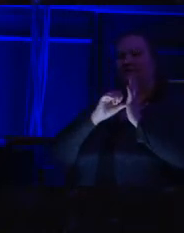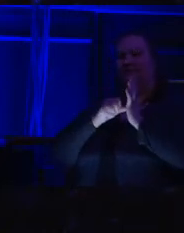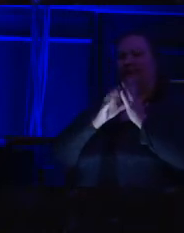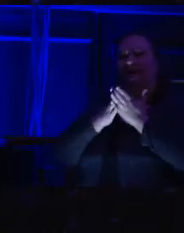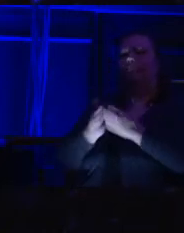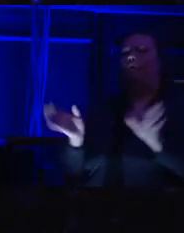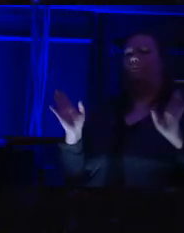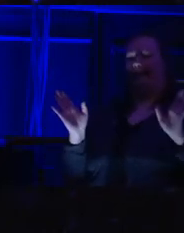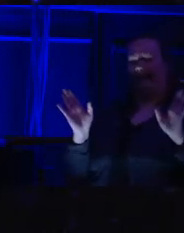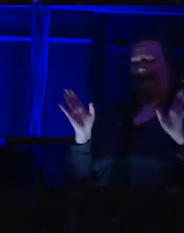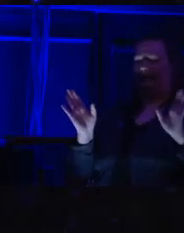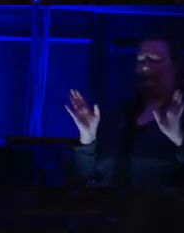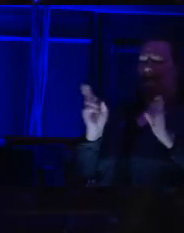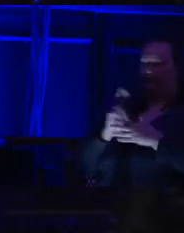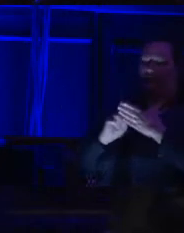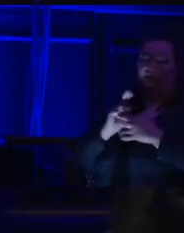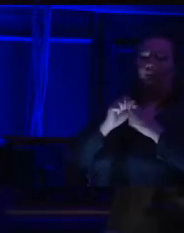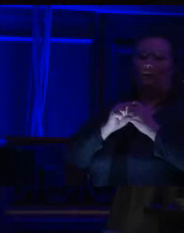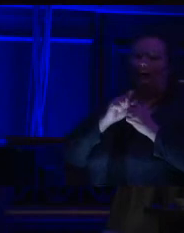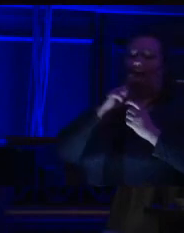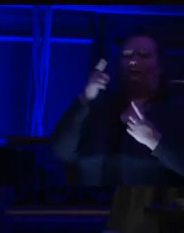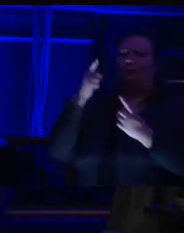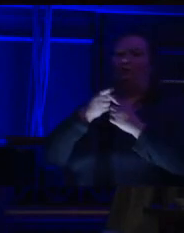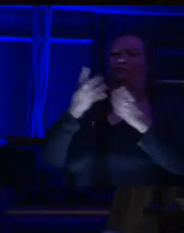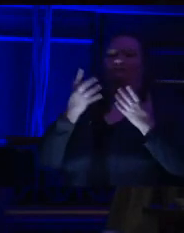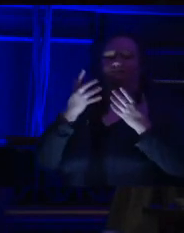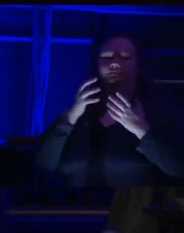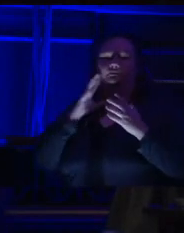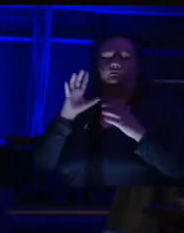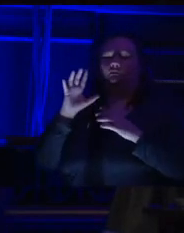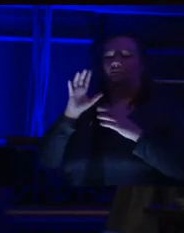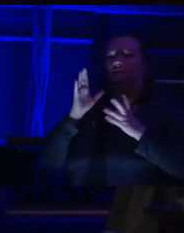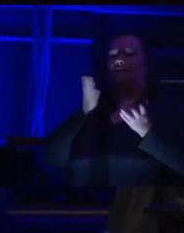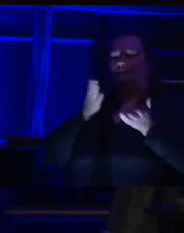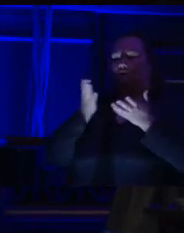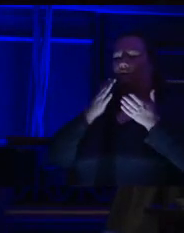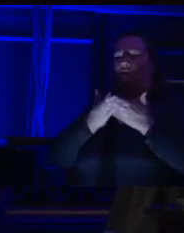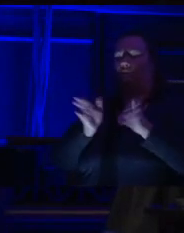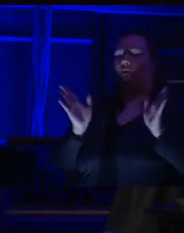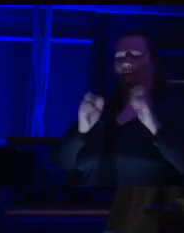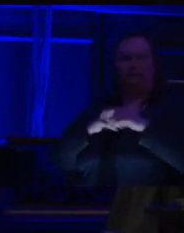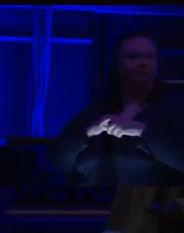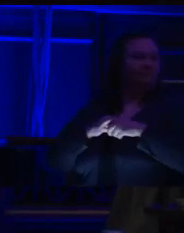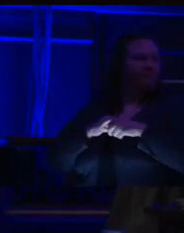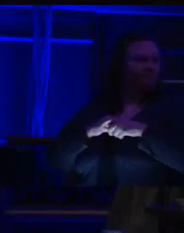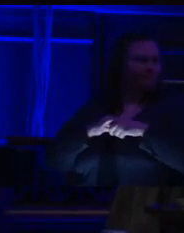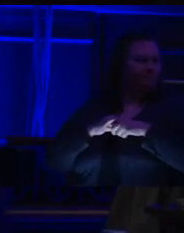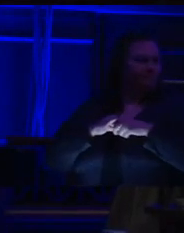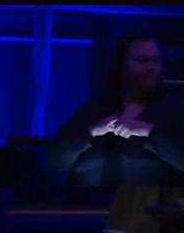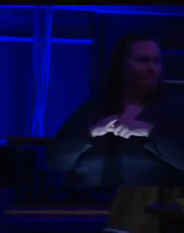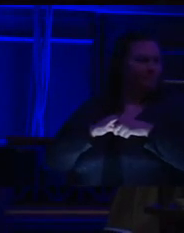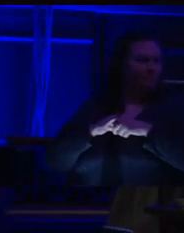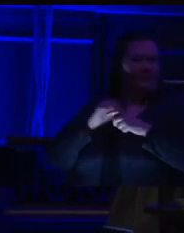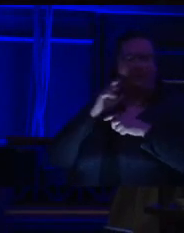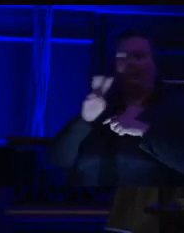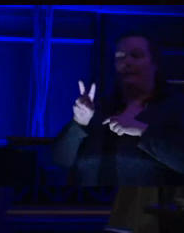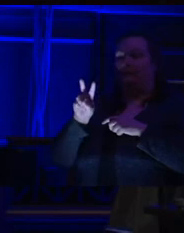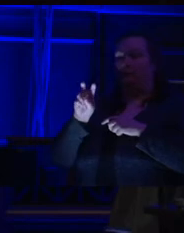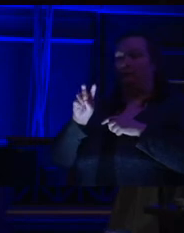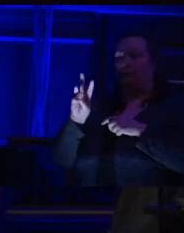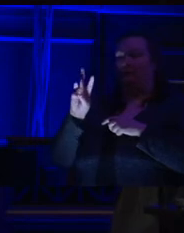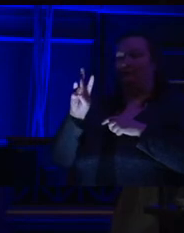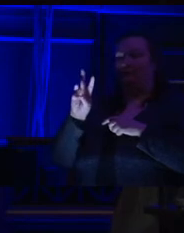public institution with the sole purpose of serving the public good. In the